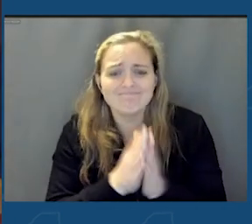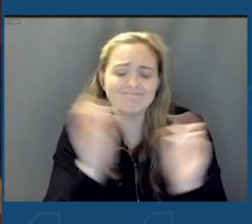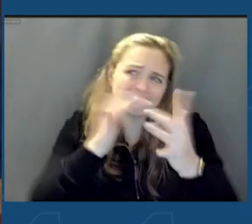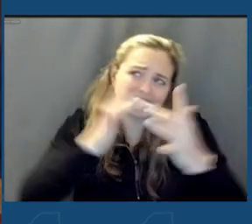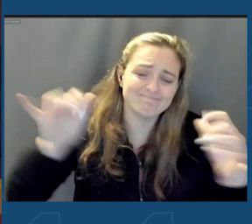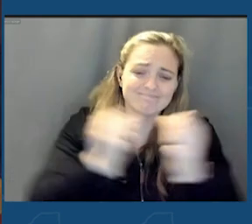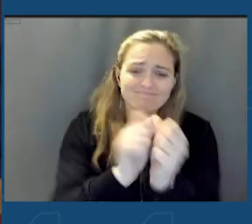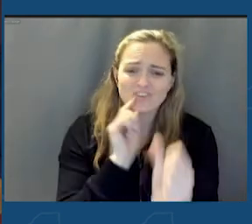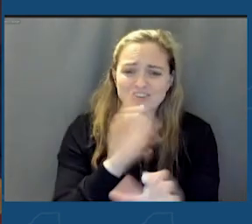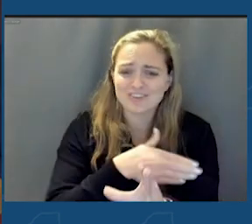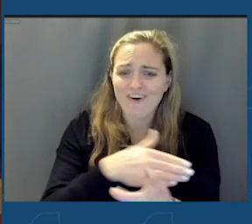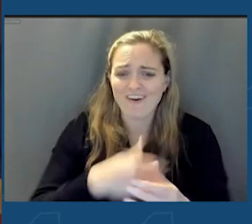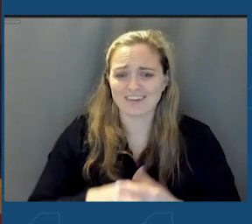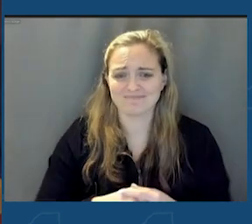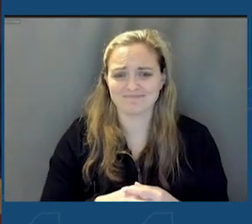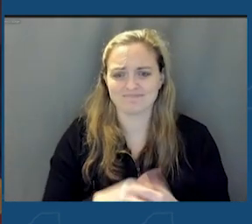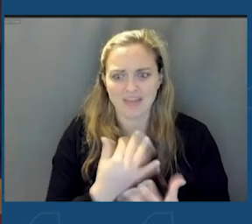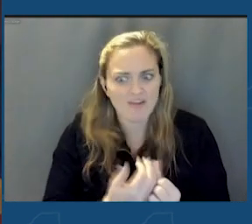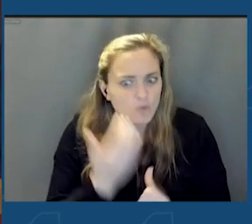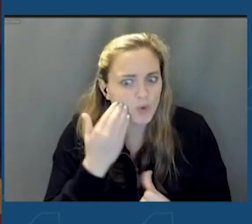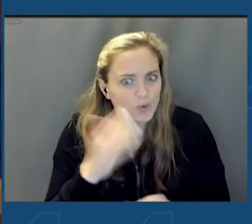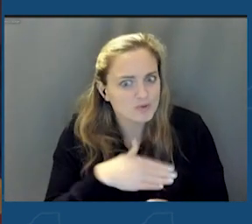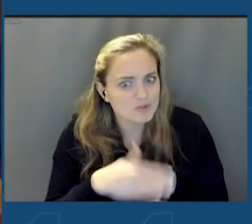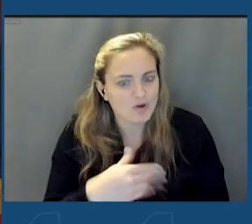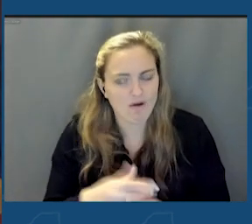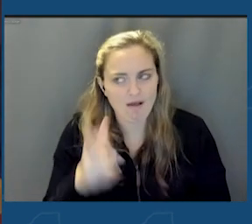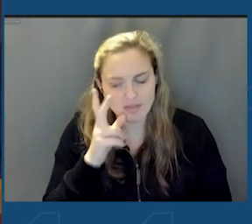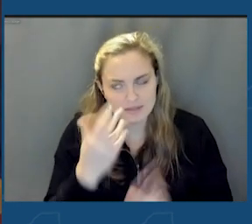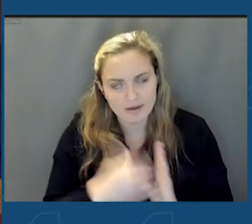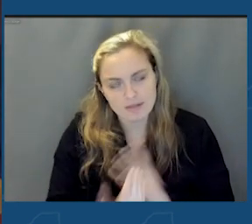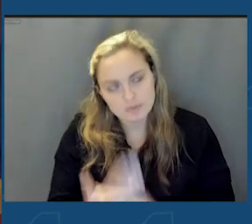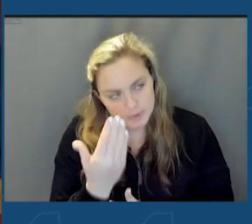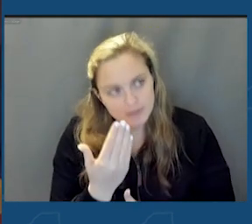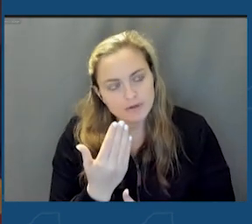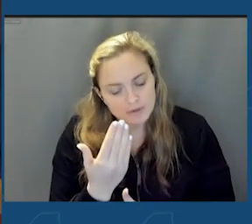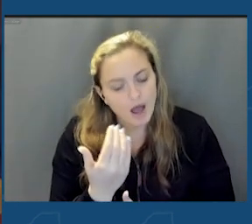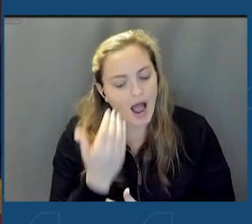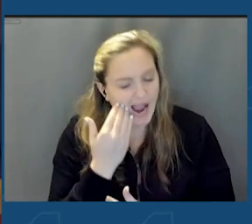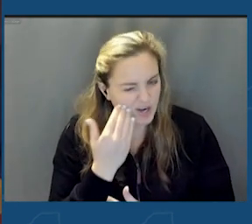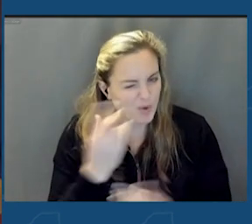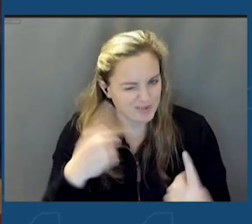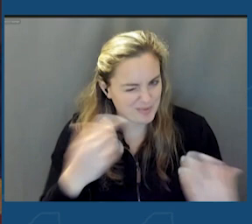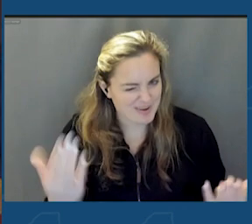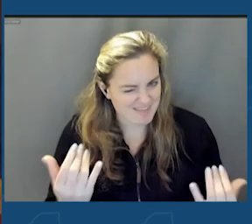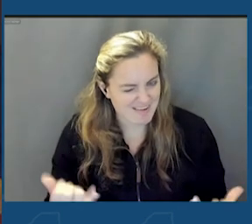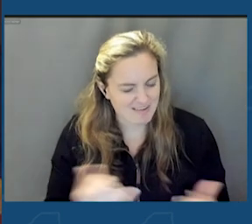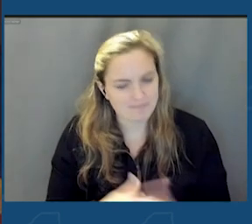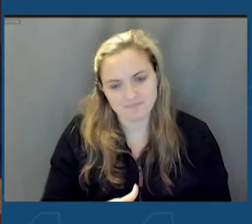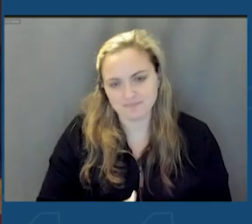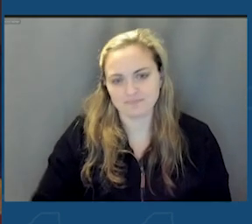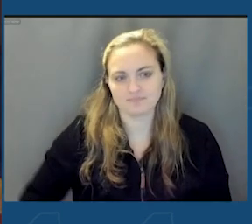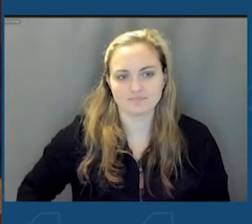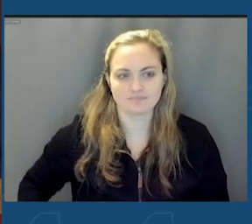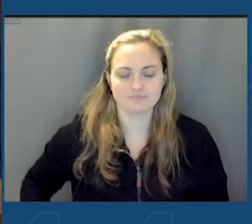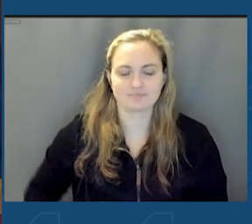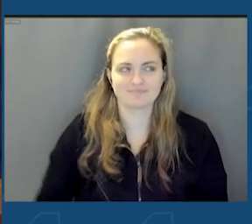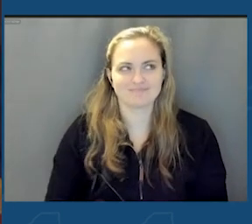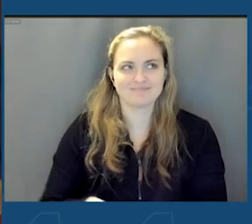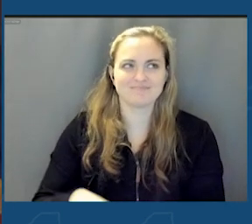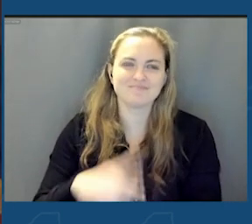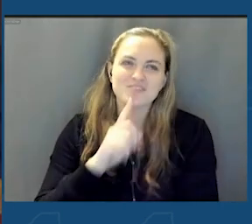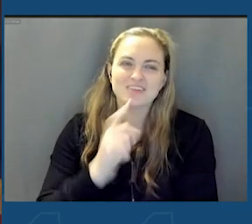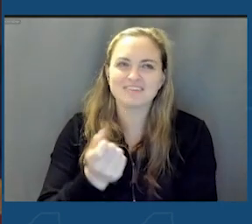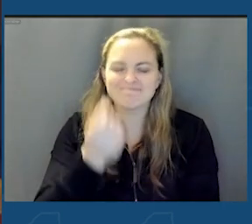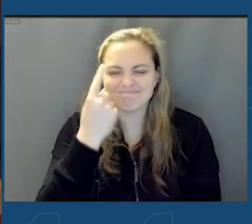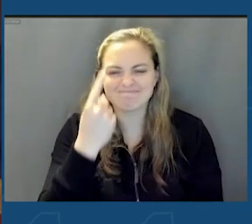song that everyone knows? And I listened to it again this morning because I knew where I was coming up here. And it just gives you that understanding that this is a unique community.